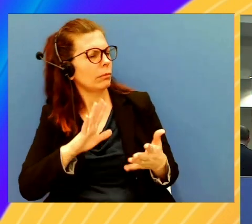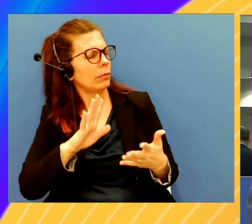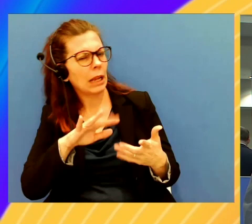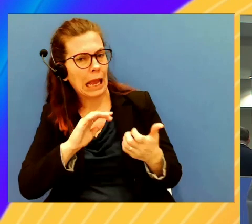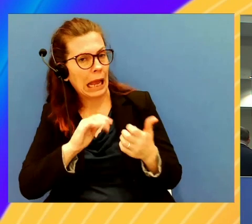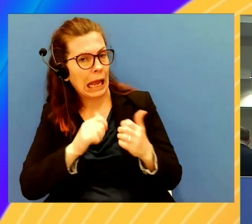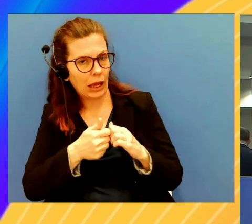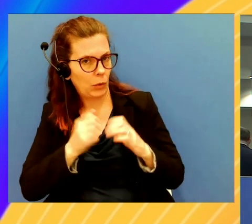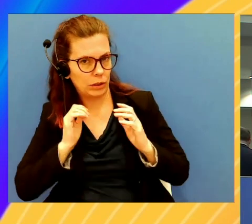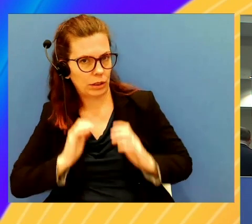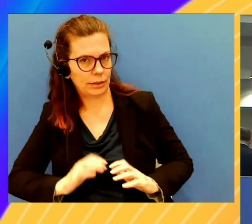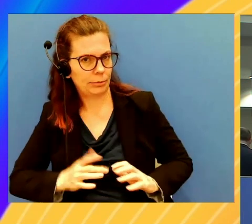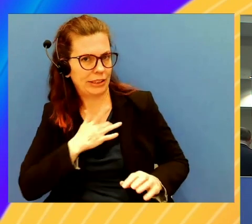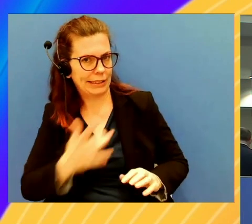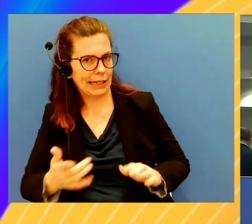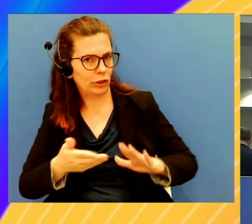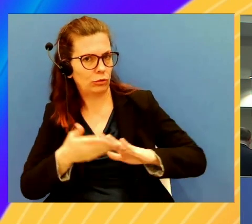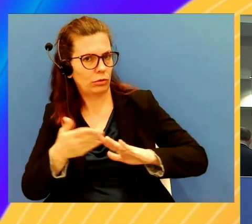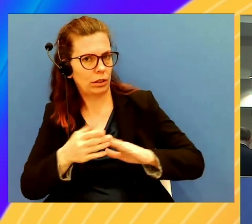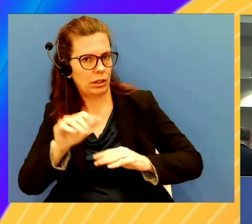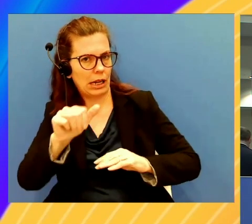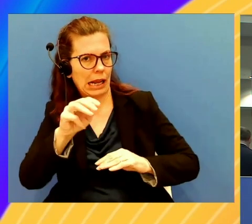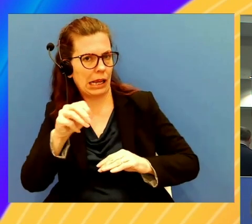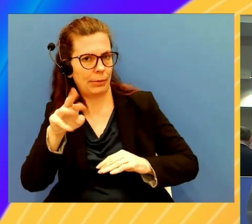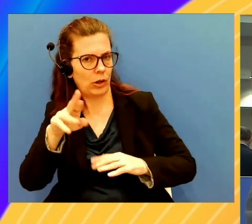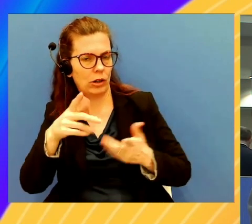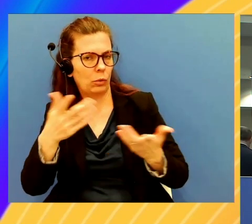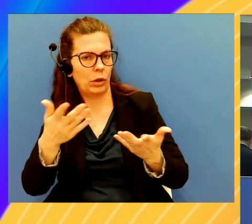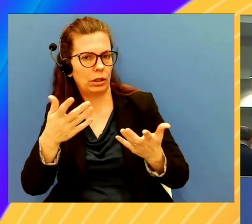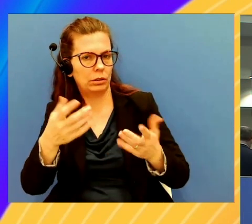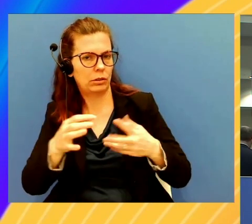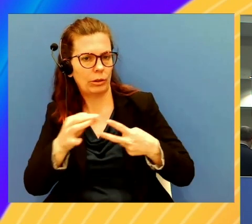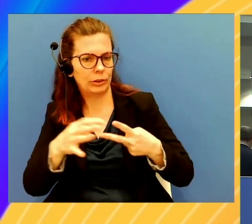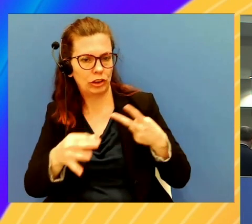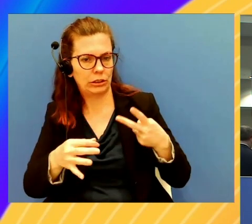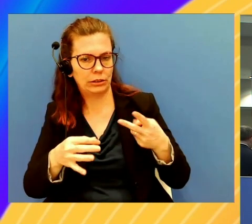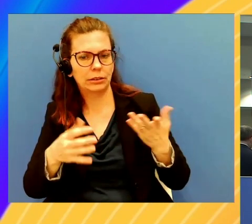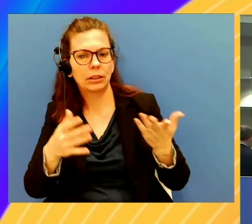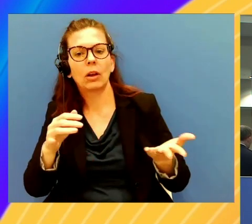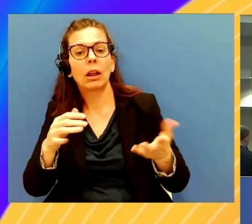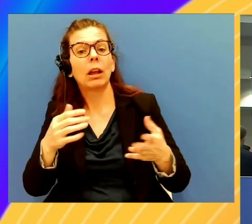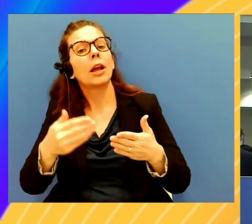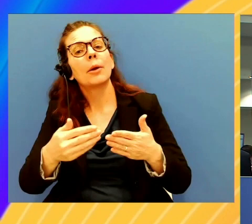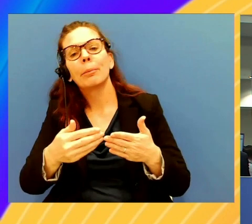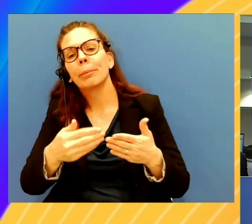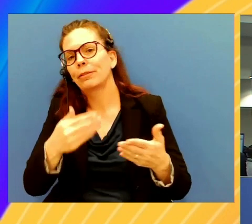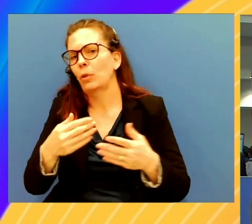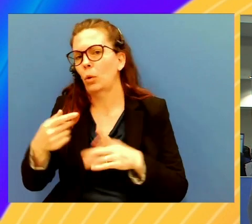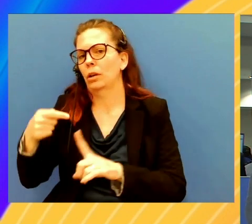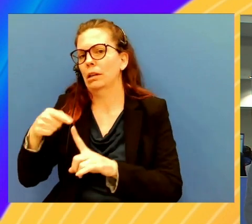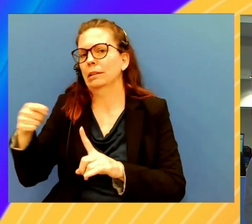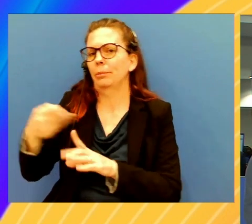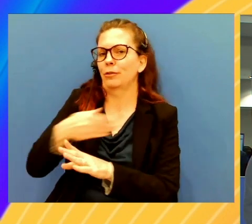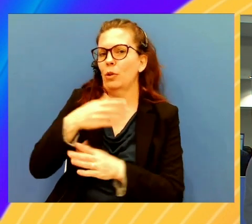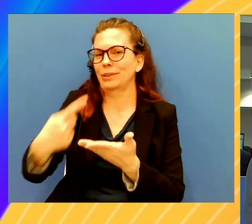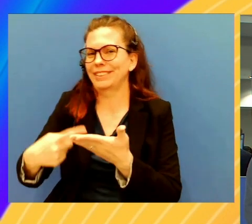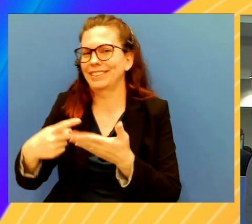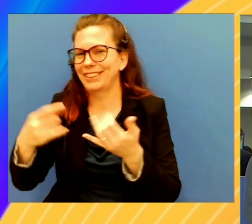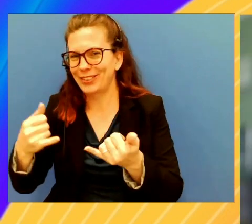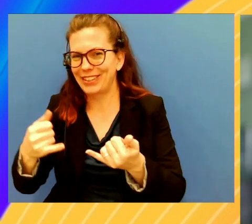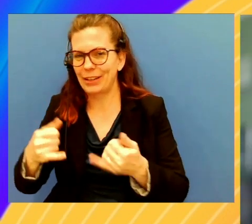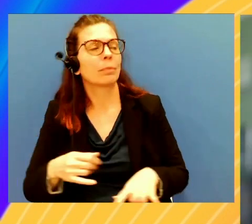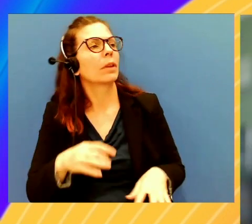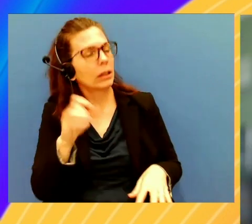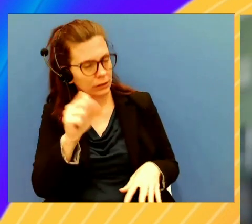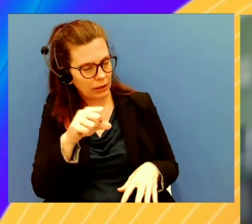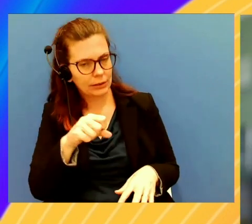a customer normally run EMR? What are their options? Let's say before what we're about to talk about today. Right, yeah.